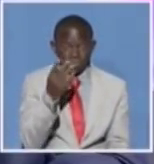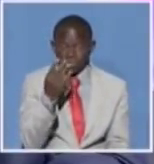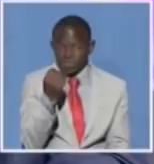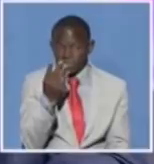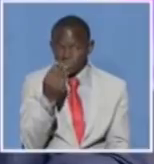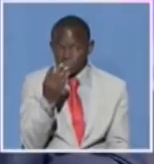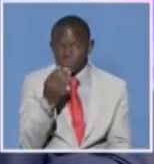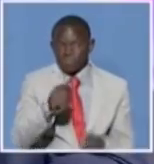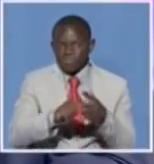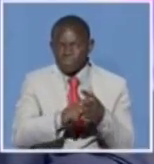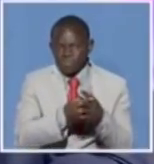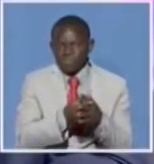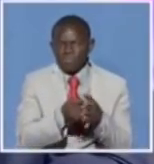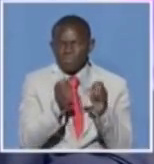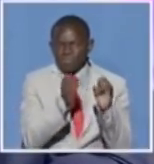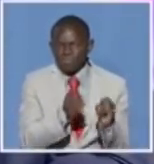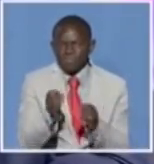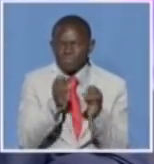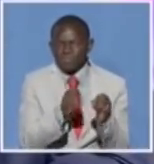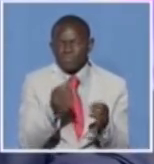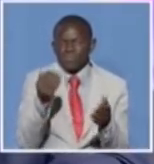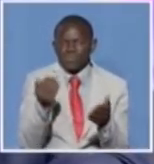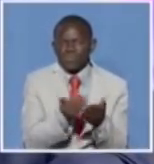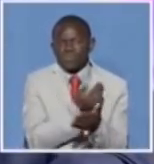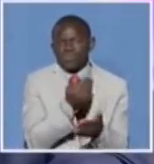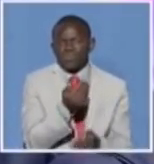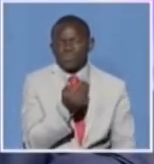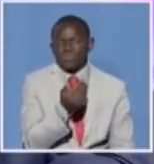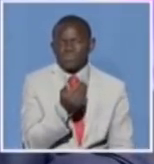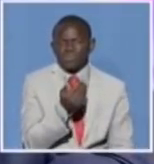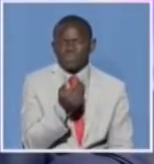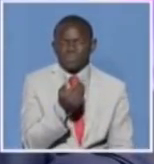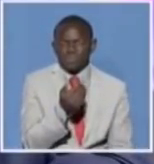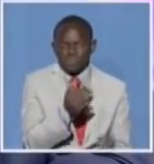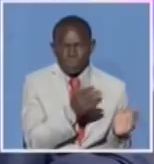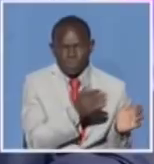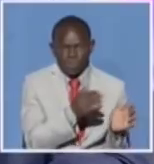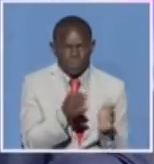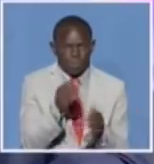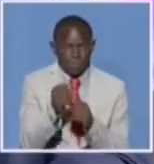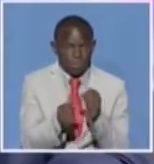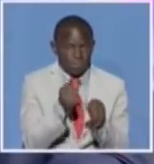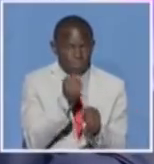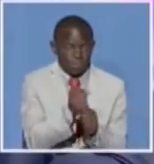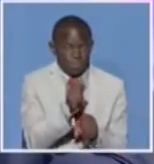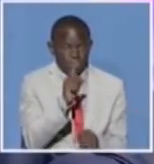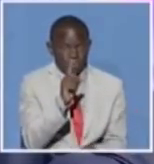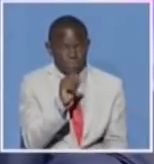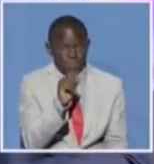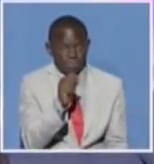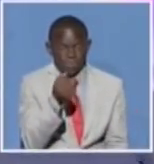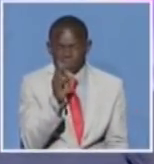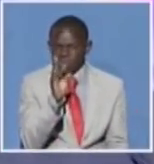the new or the revised curriculum. And in 2017, we had almost, I think,